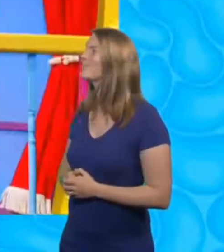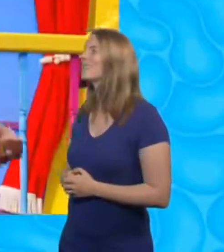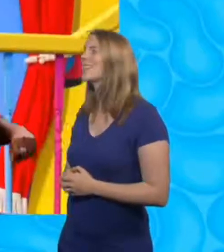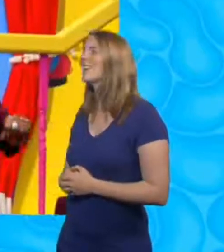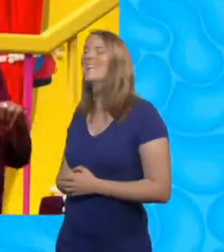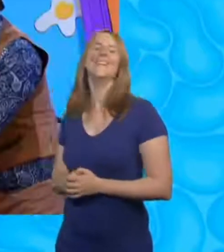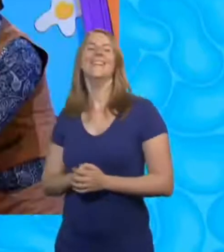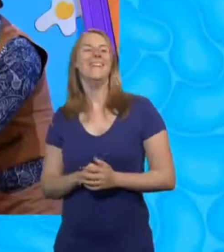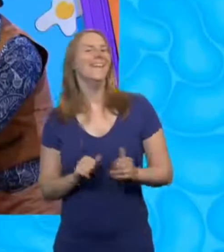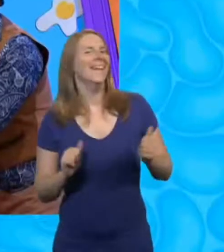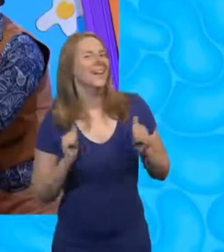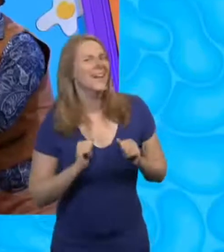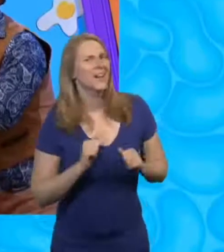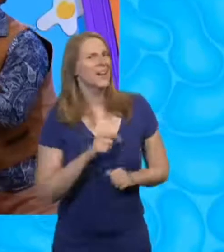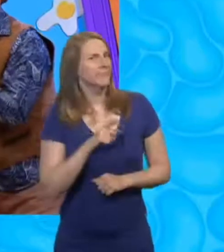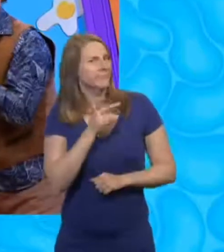Everything okay over there, you two?